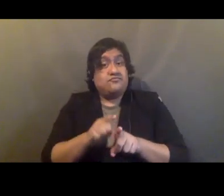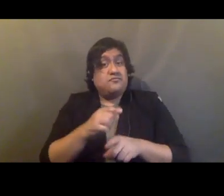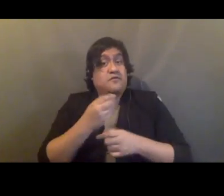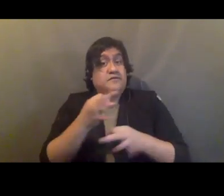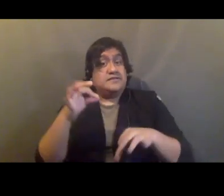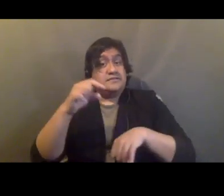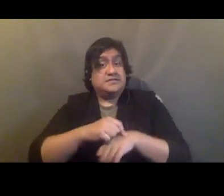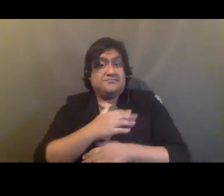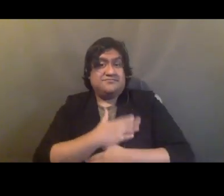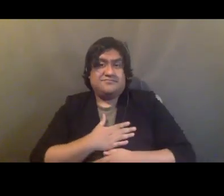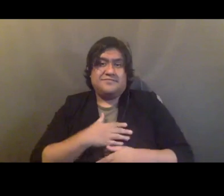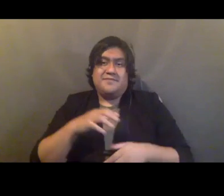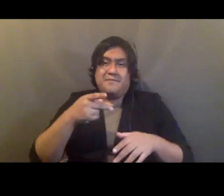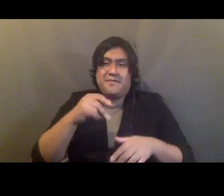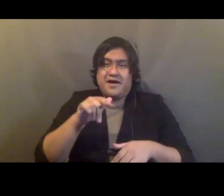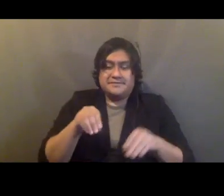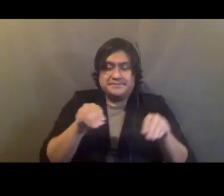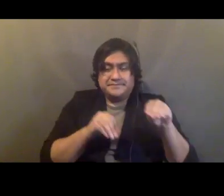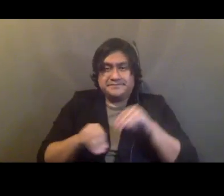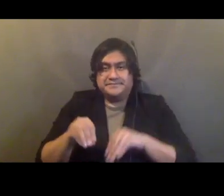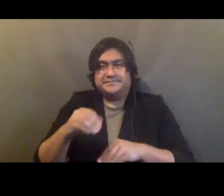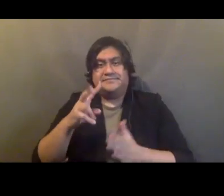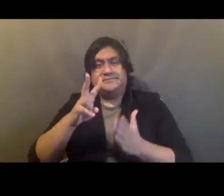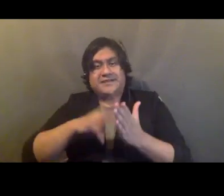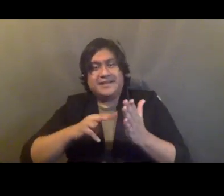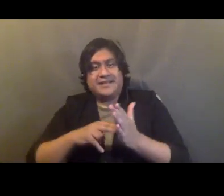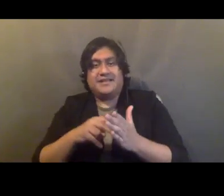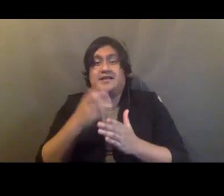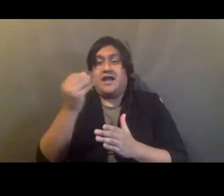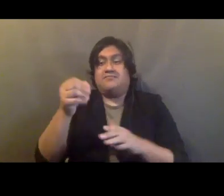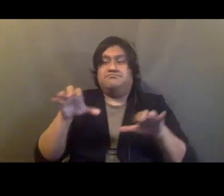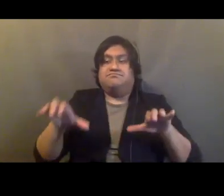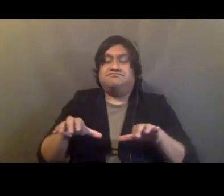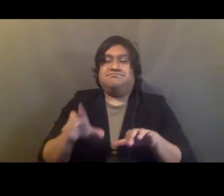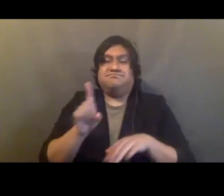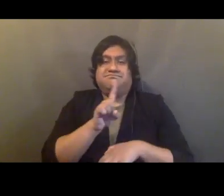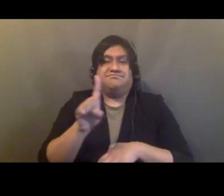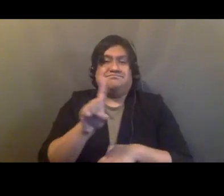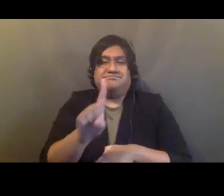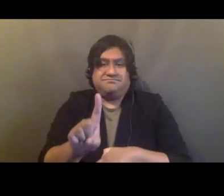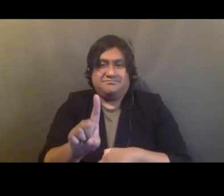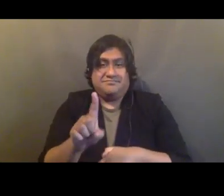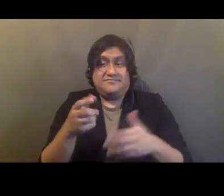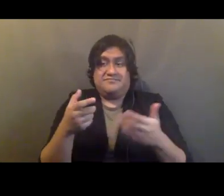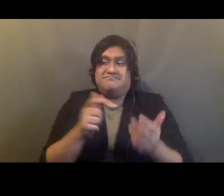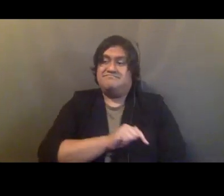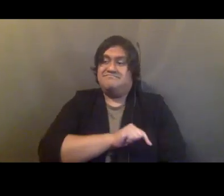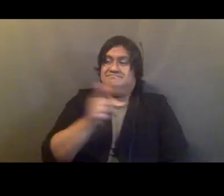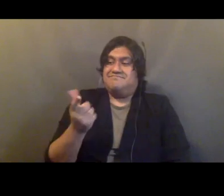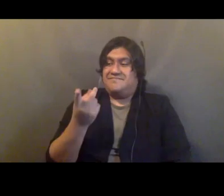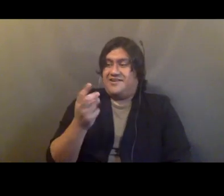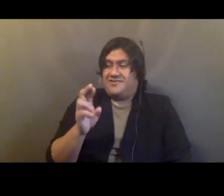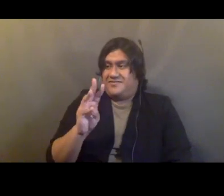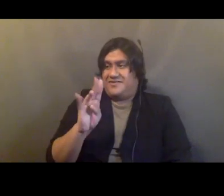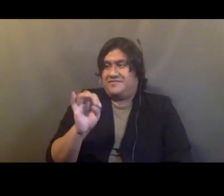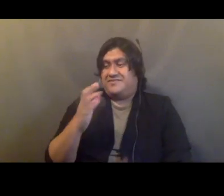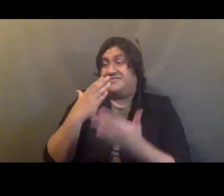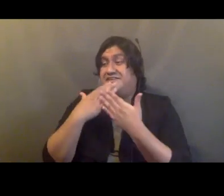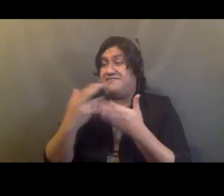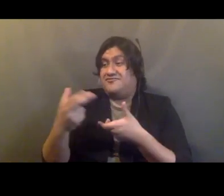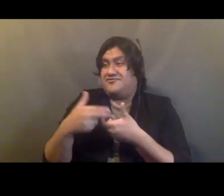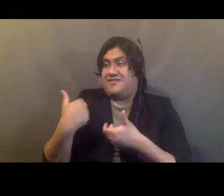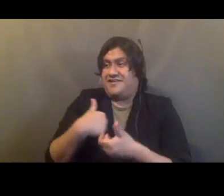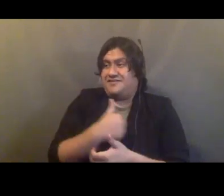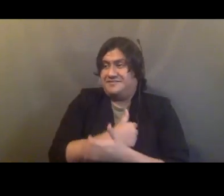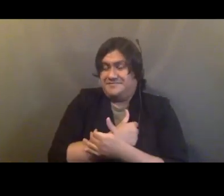family, and being active outdoors. And so from that, Dr. Weimer, take it away. Thank you for being here.